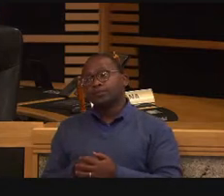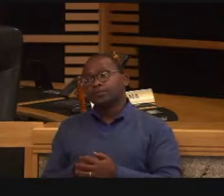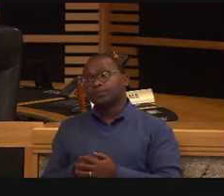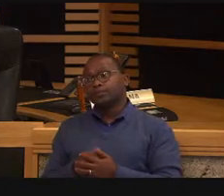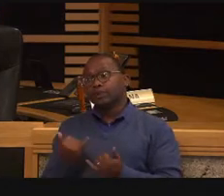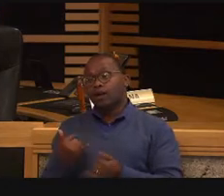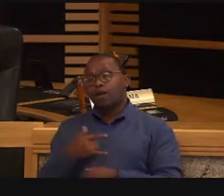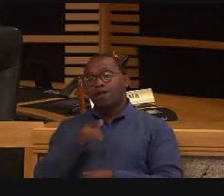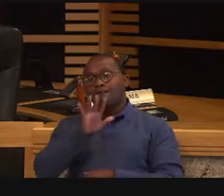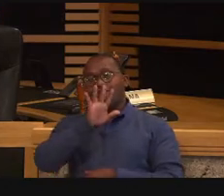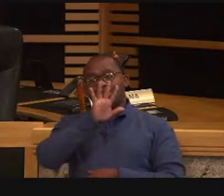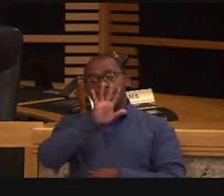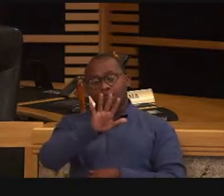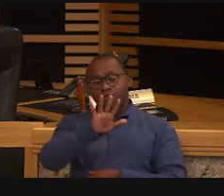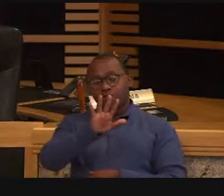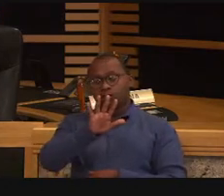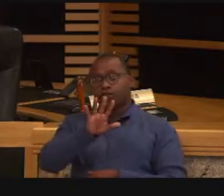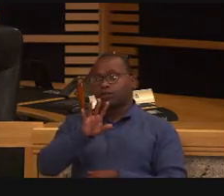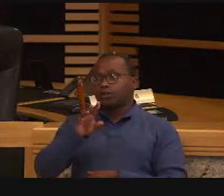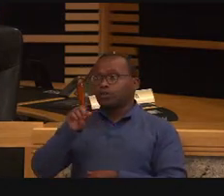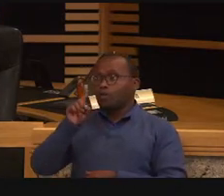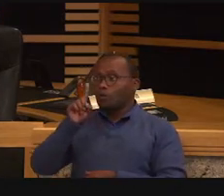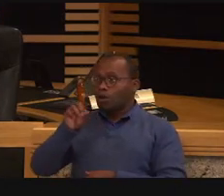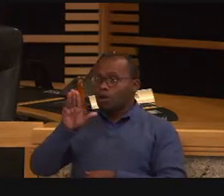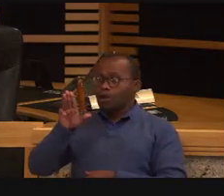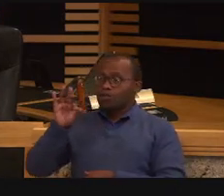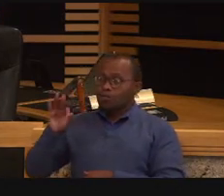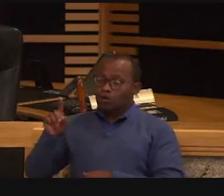5,109 schools are public schools, and